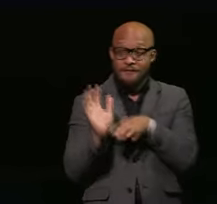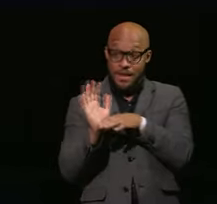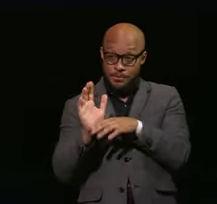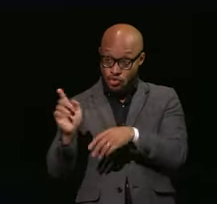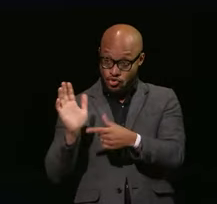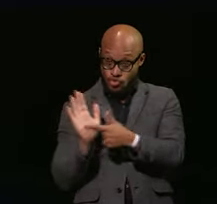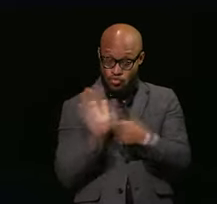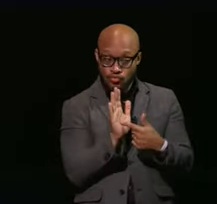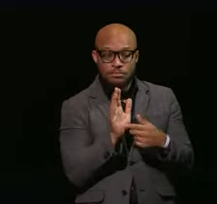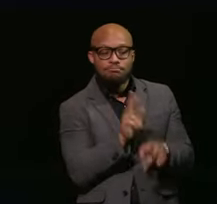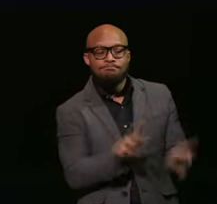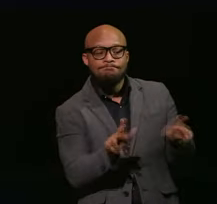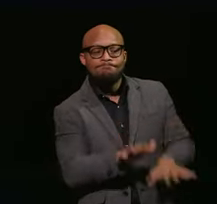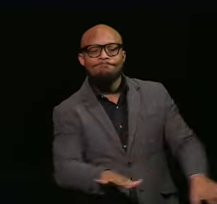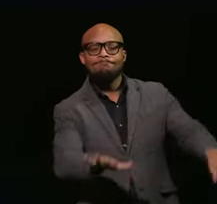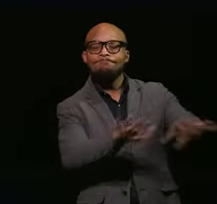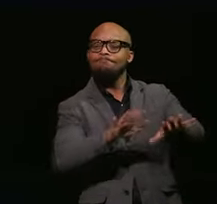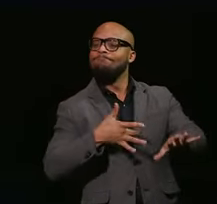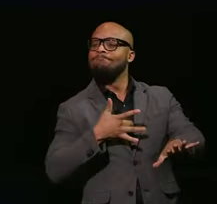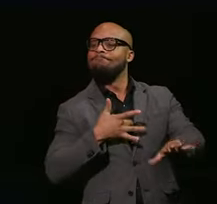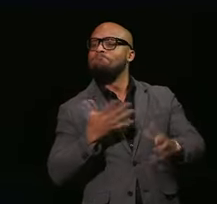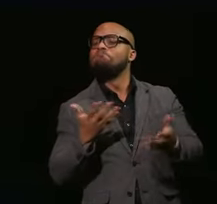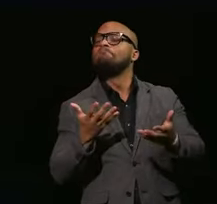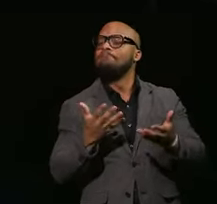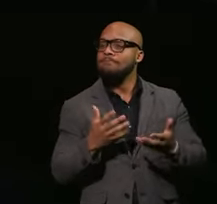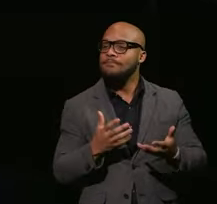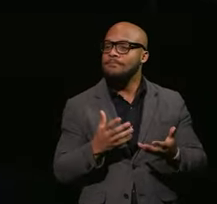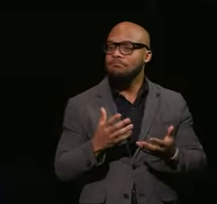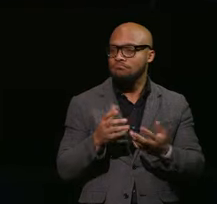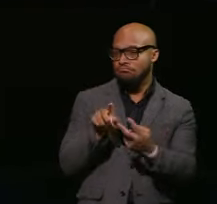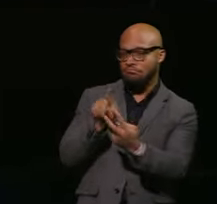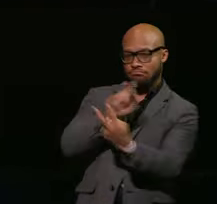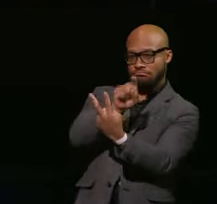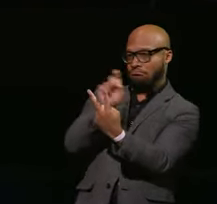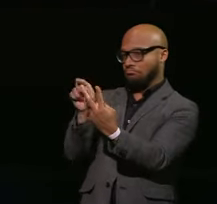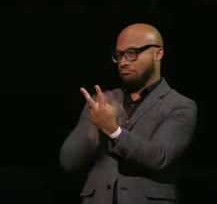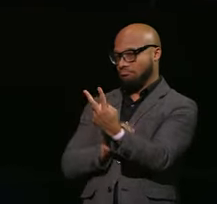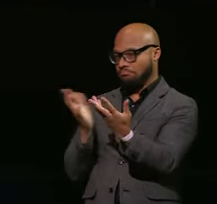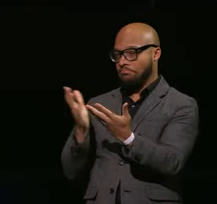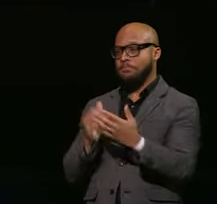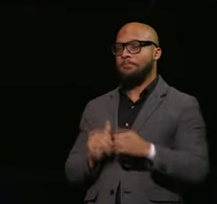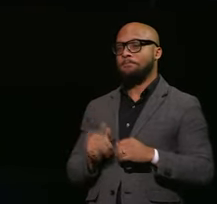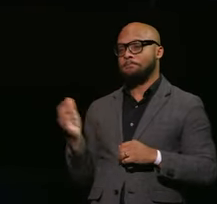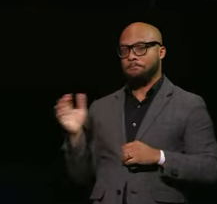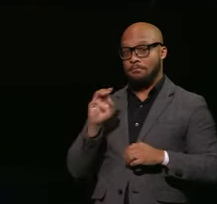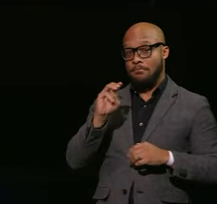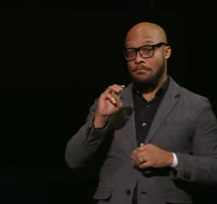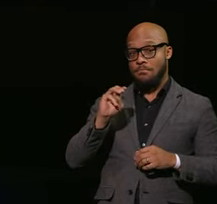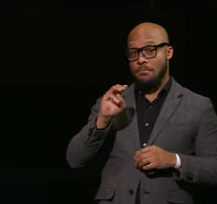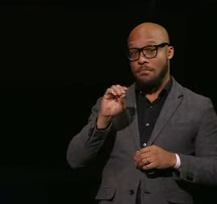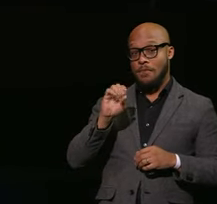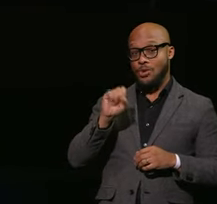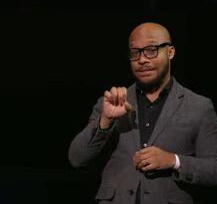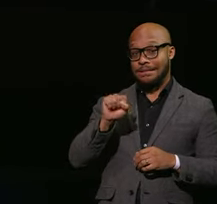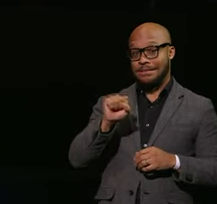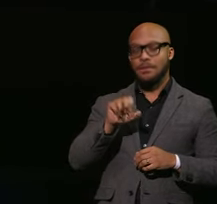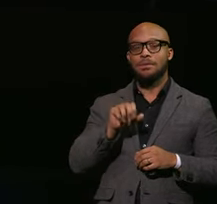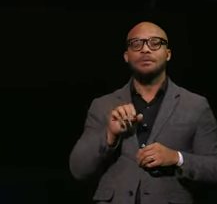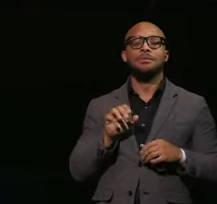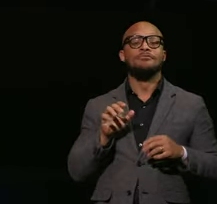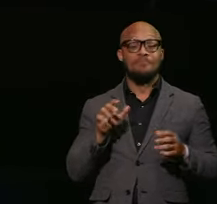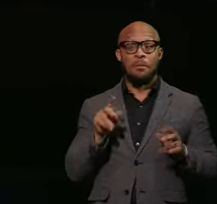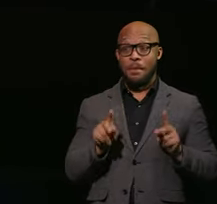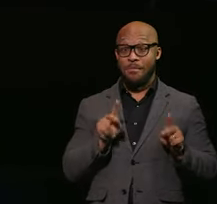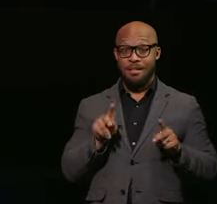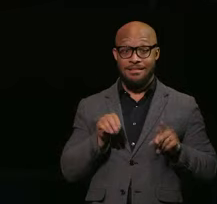there, and what that experience has been like. That question is for either of you. The people of Uganda have been very energized. National